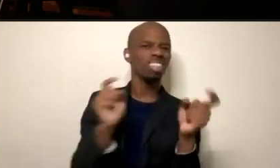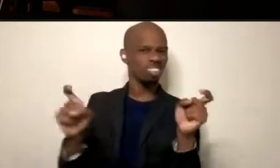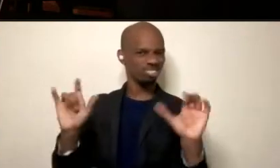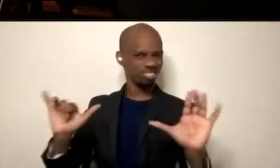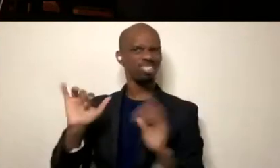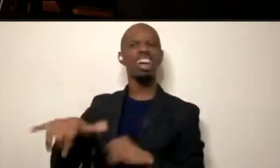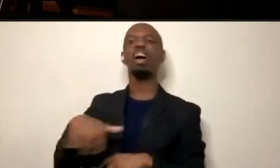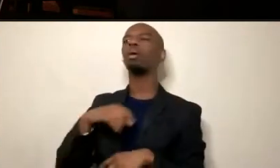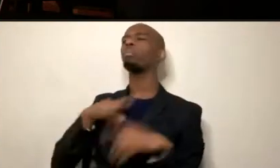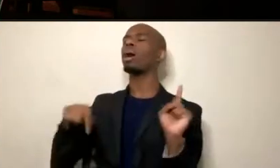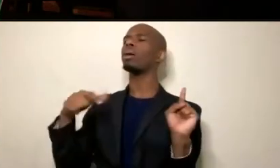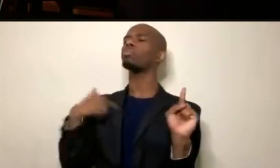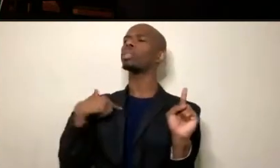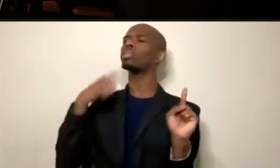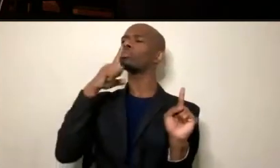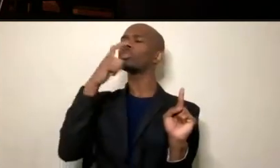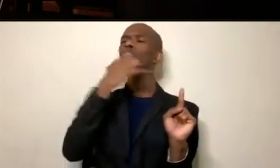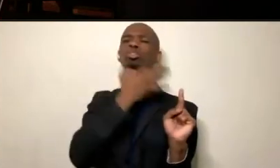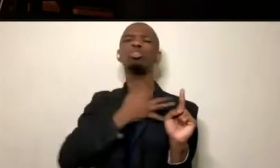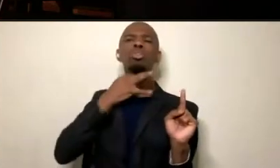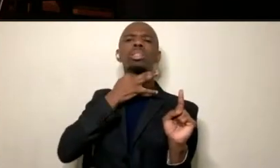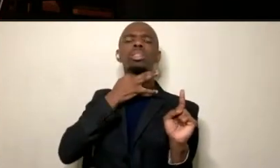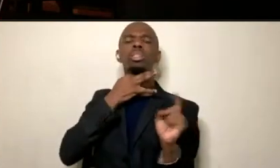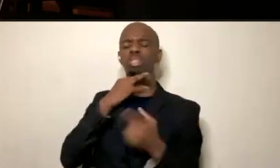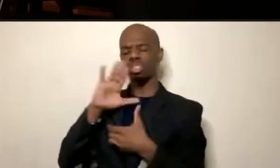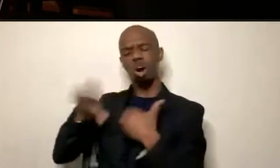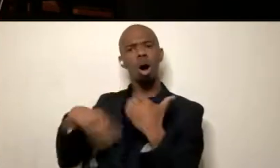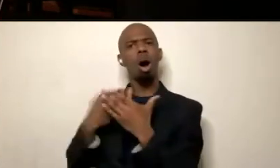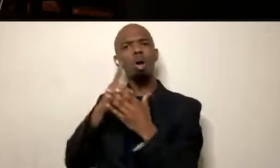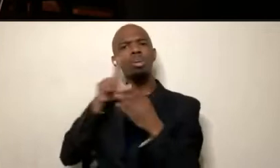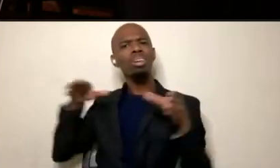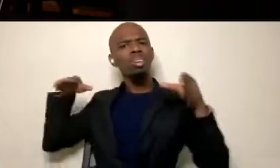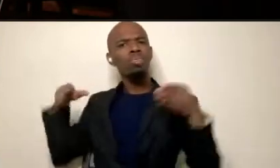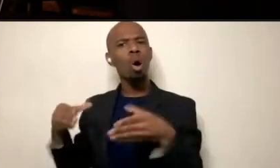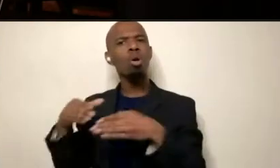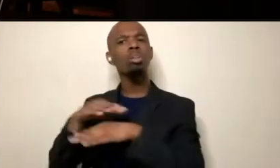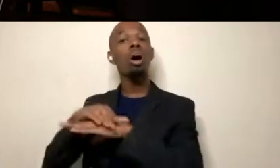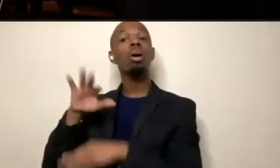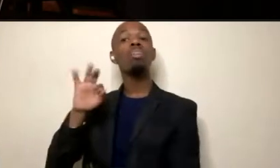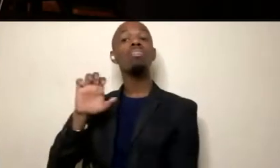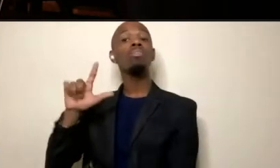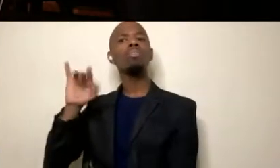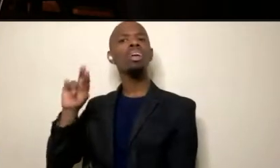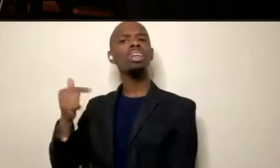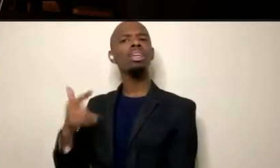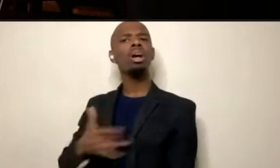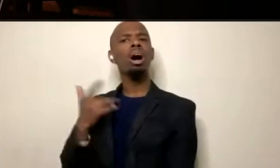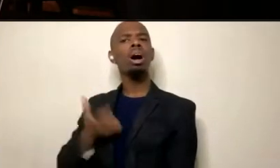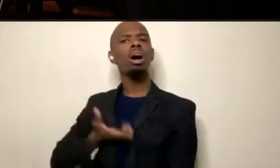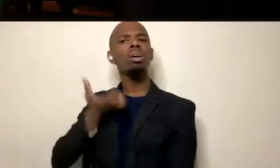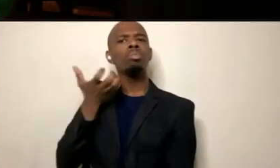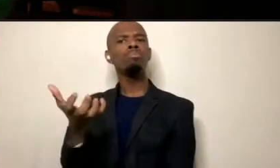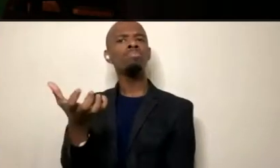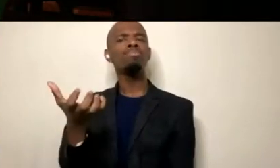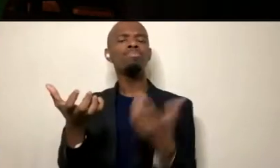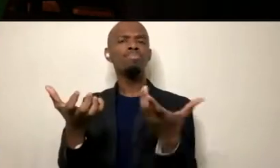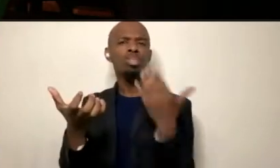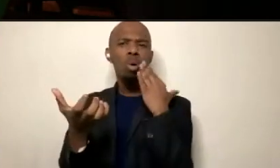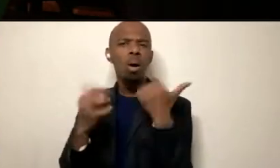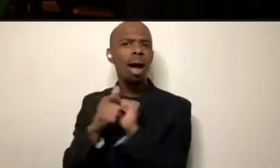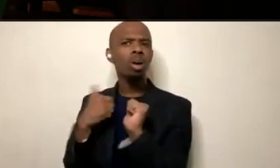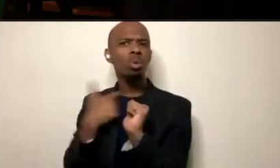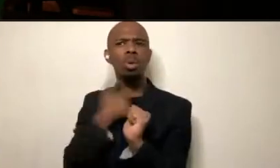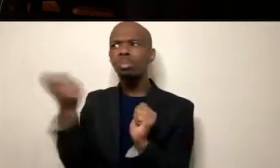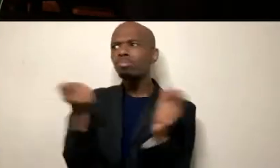know, it's like... With the COVID happened in San Francisco, we were in lockdown, boom. You know, it was like the governor said, everybody's inside